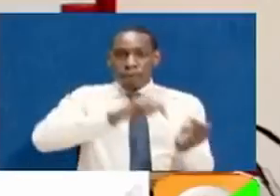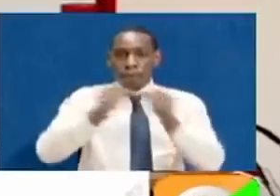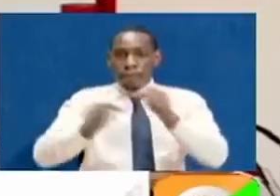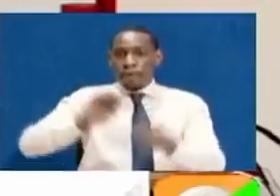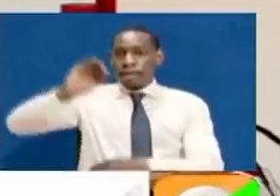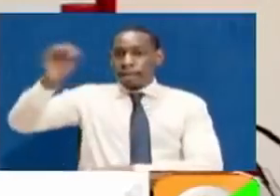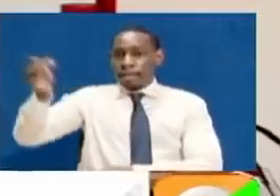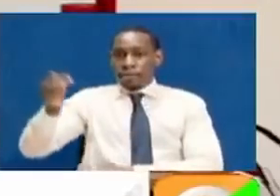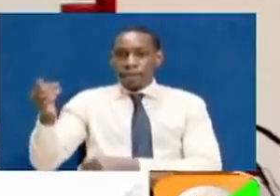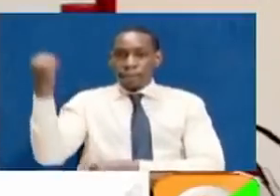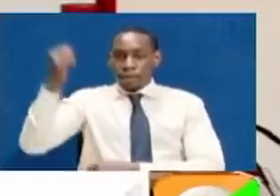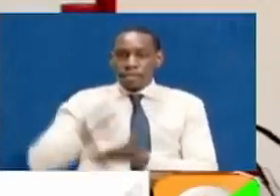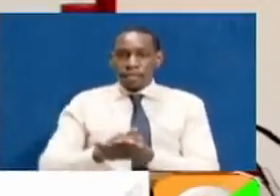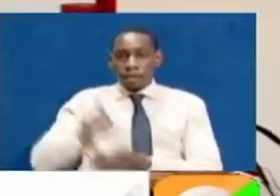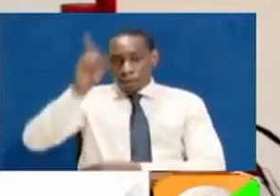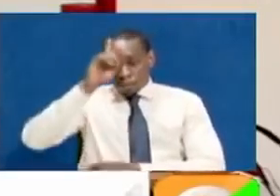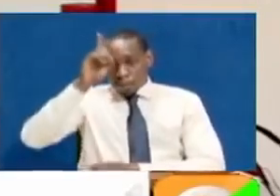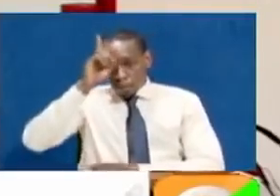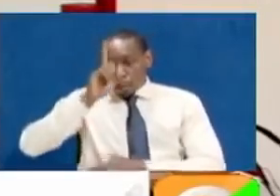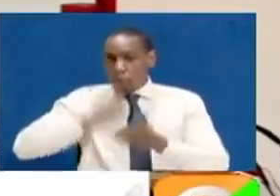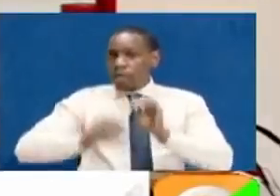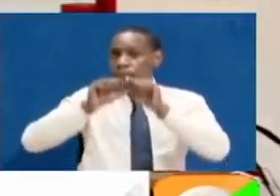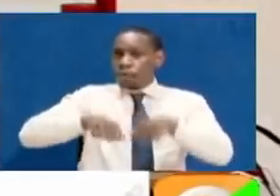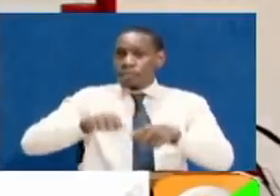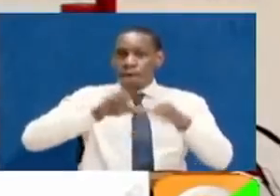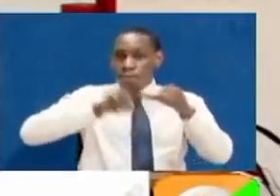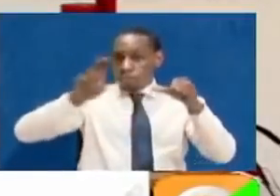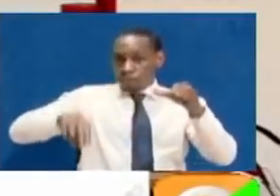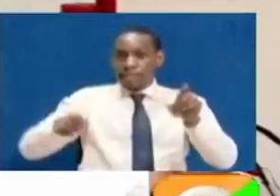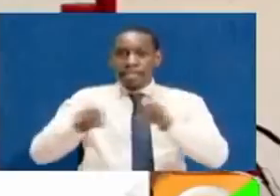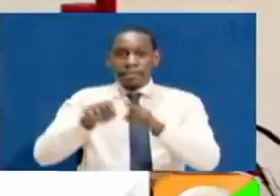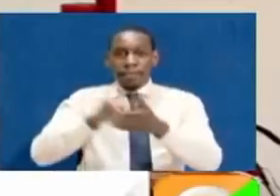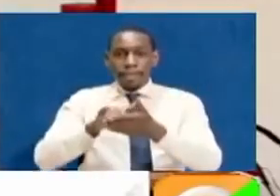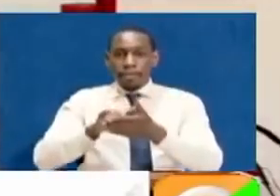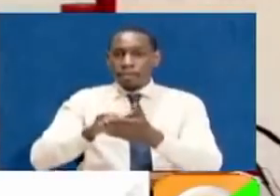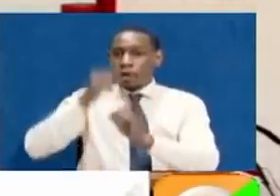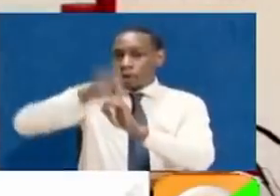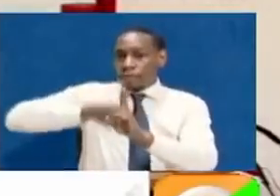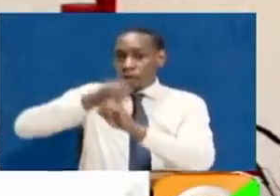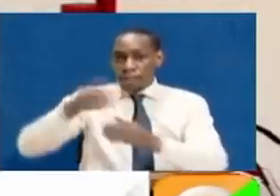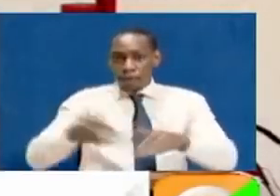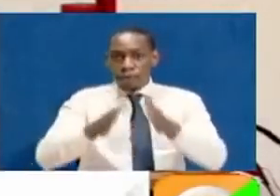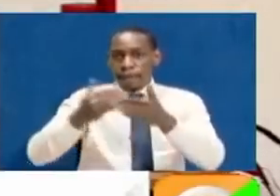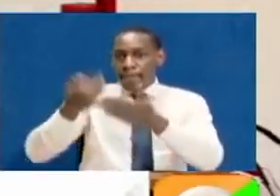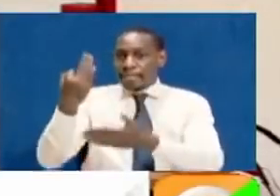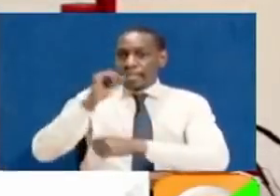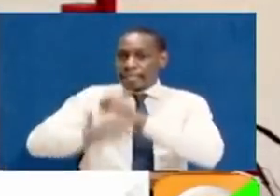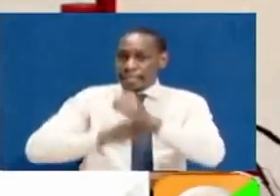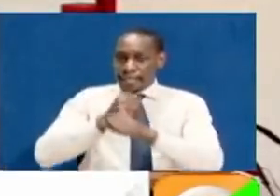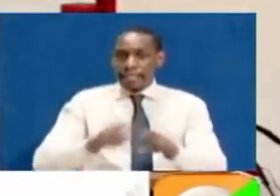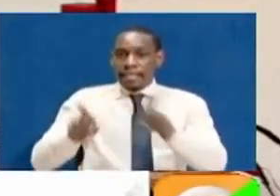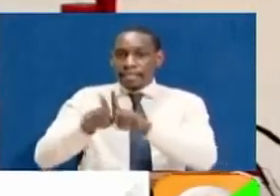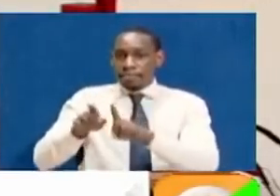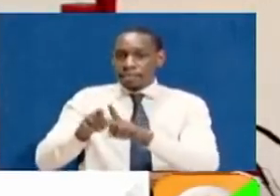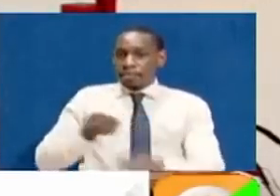city politics, speculation is rife on what could have led to her sudden departure, despite fighting for her space for the past 3 years. And